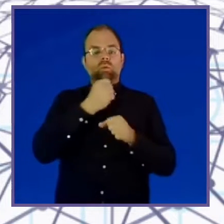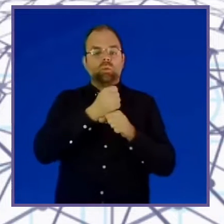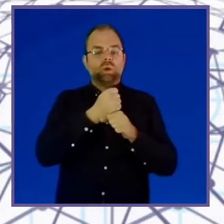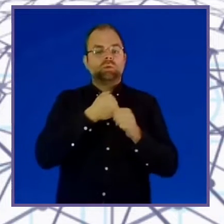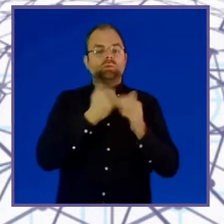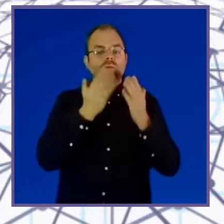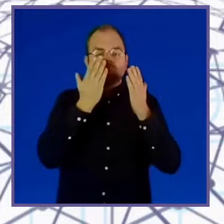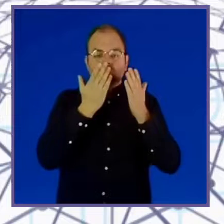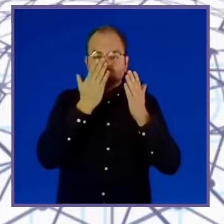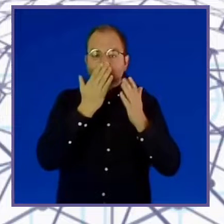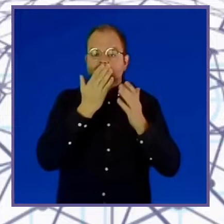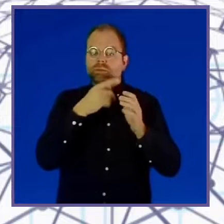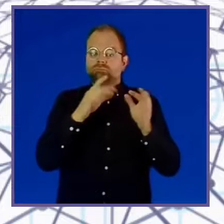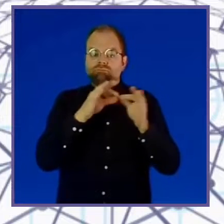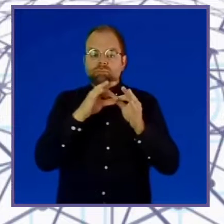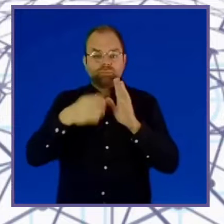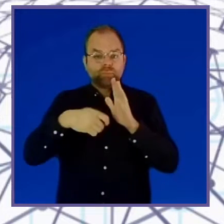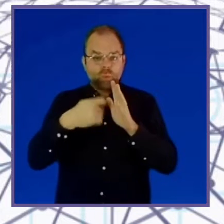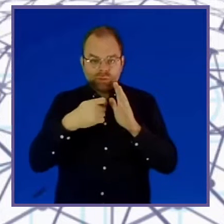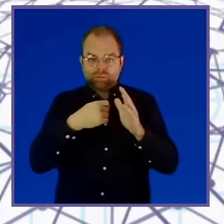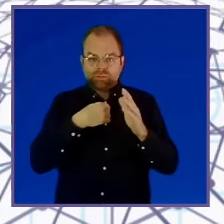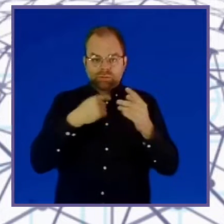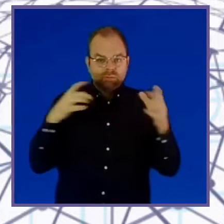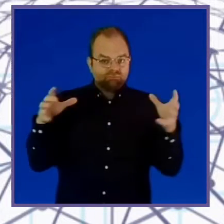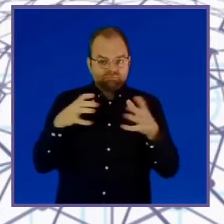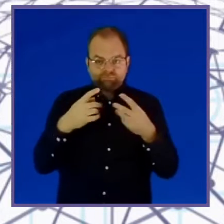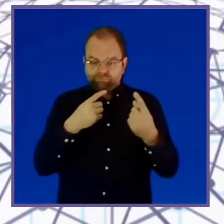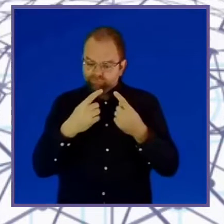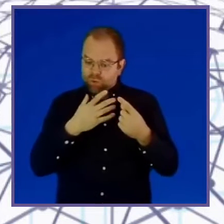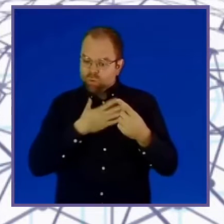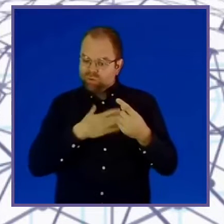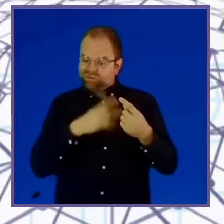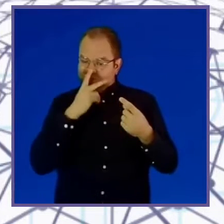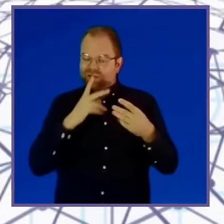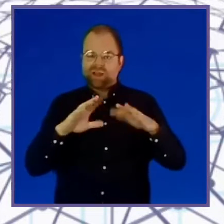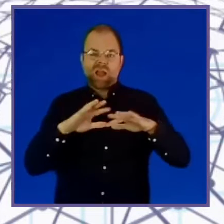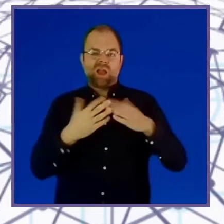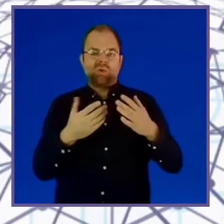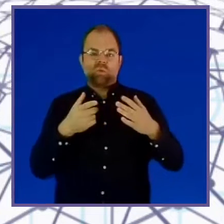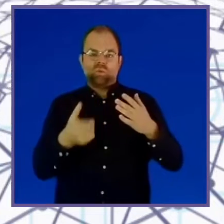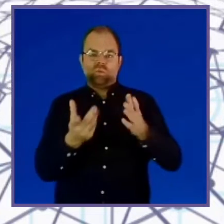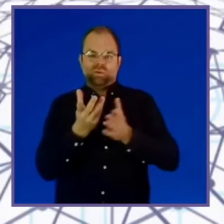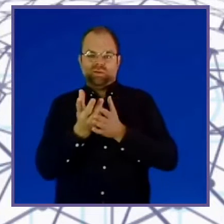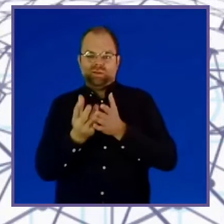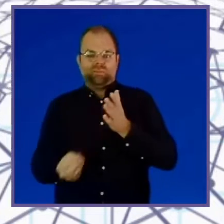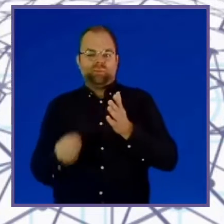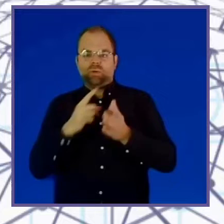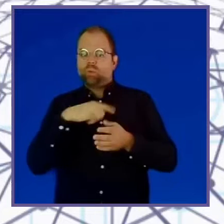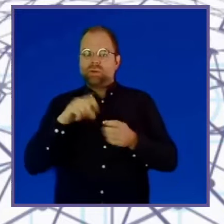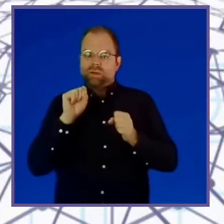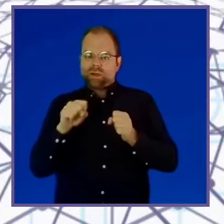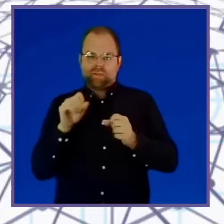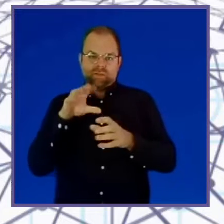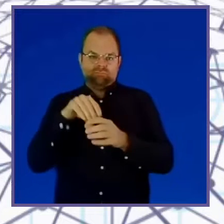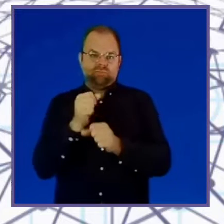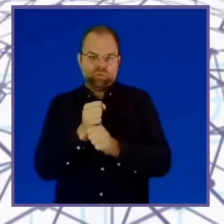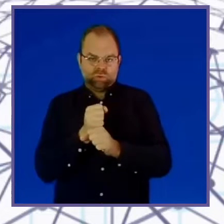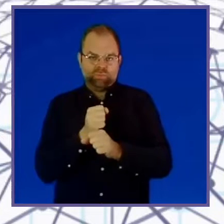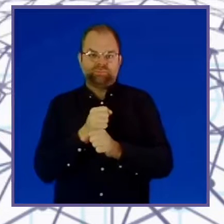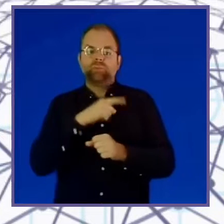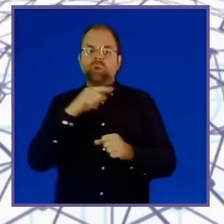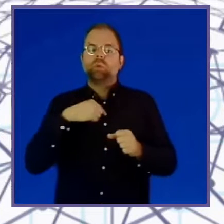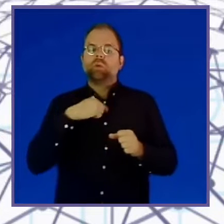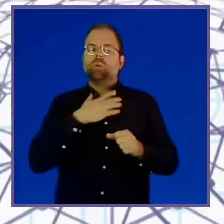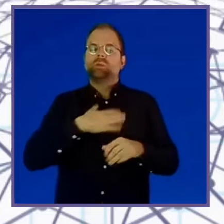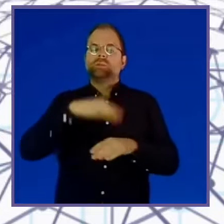to, make it high quality. But at that time, we were focused. So we had many good prototypes.